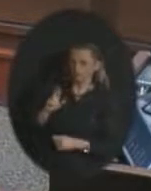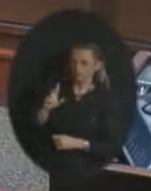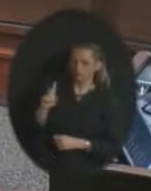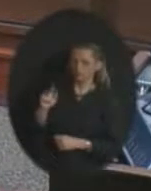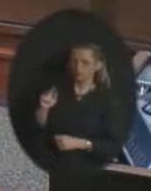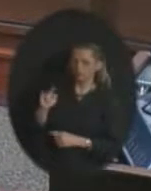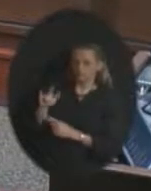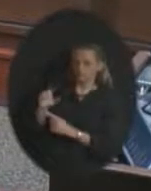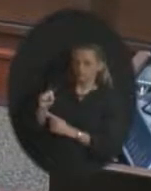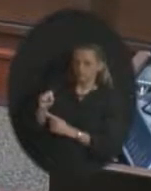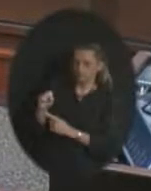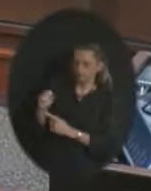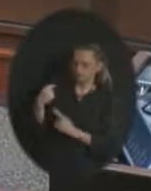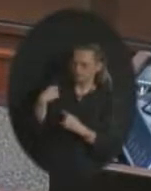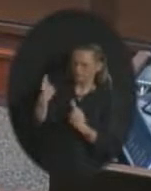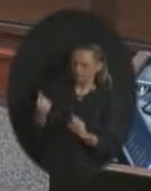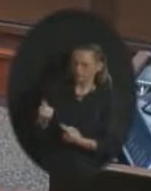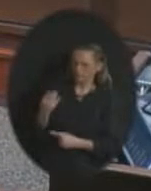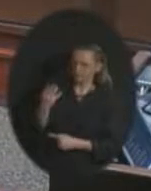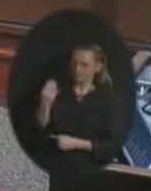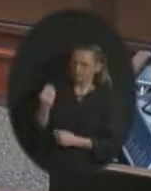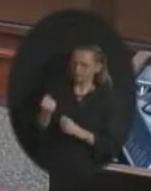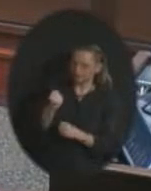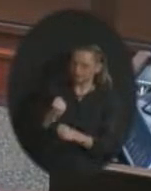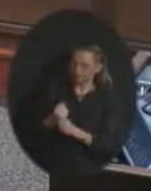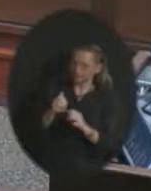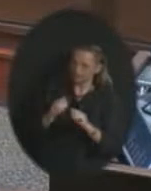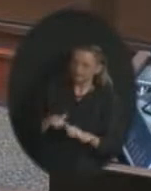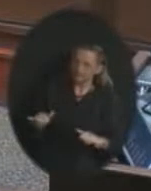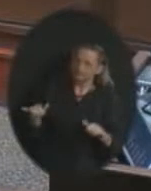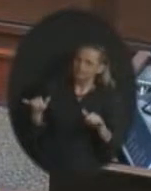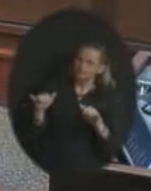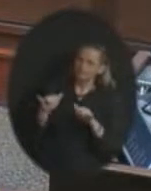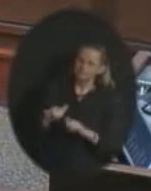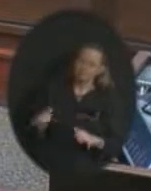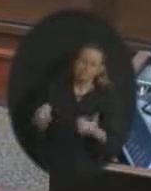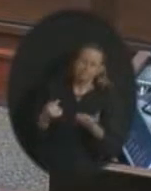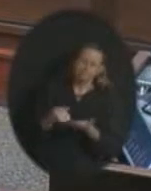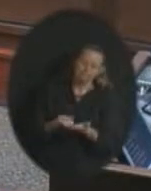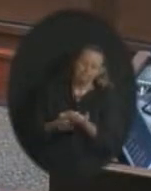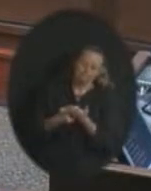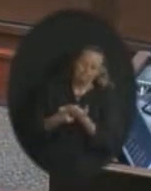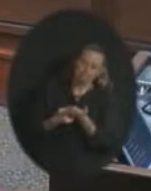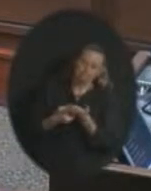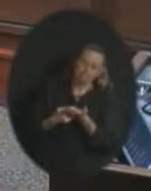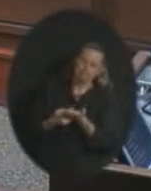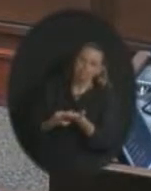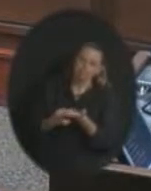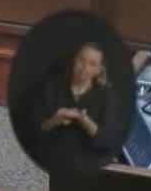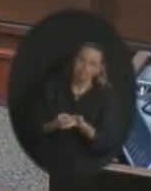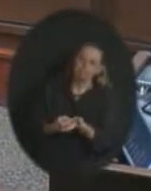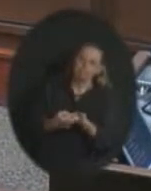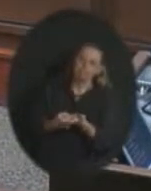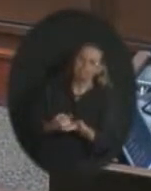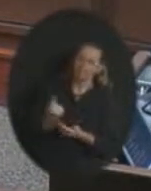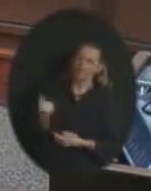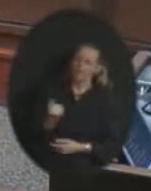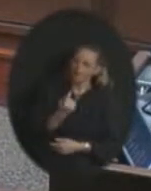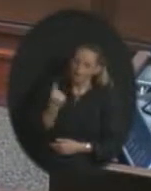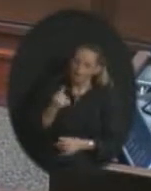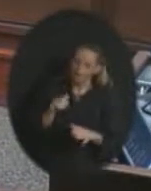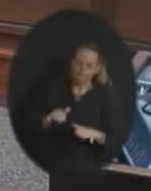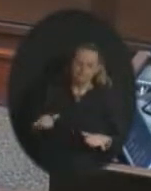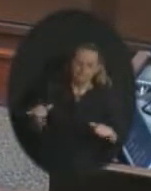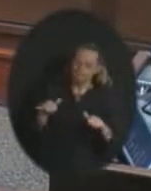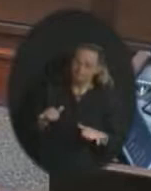last 14 years, we have had this same discussion. And for the last 14 years, I have come to the same conclusion, keeping